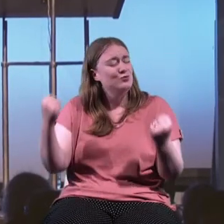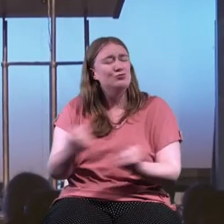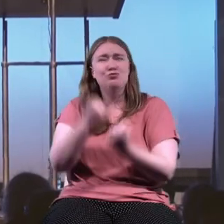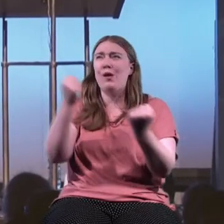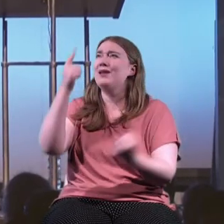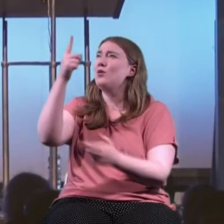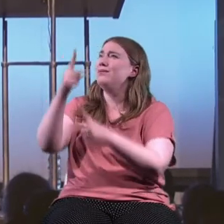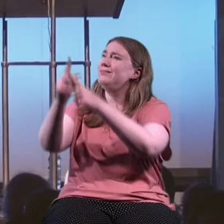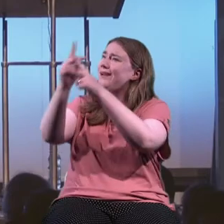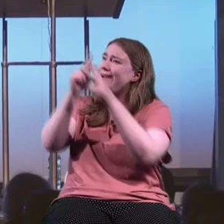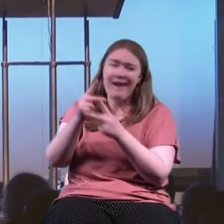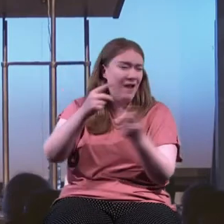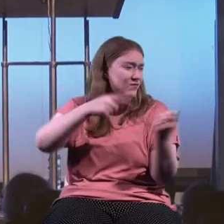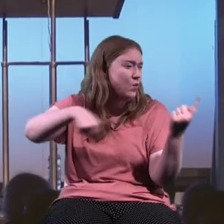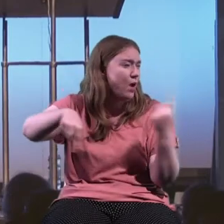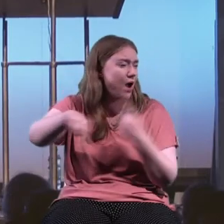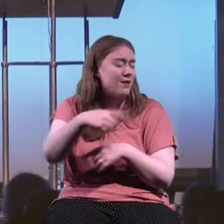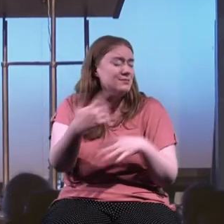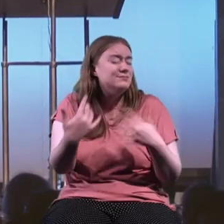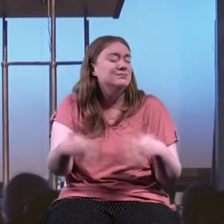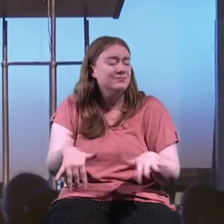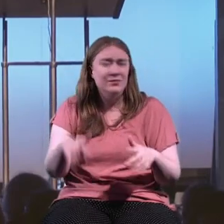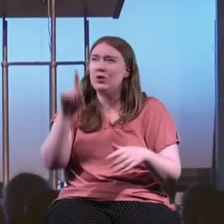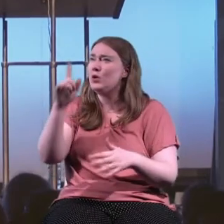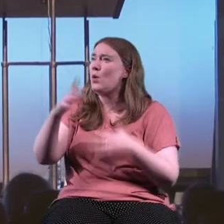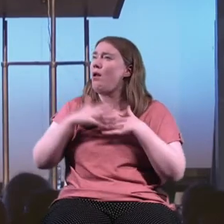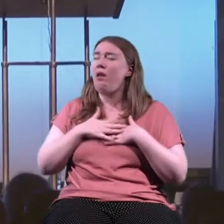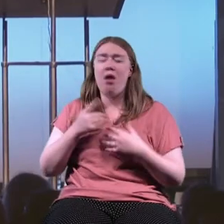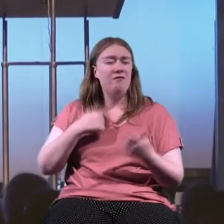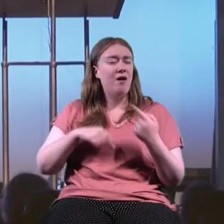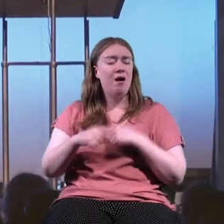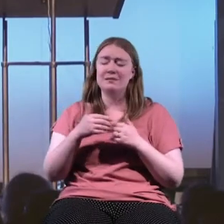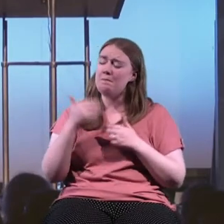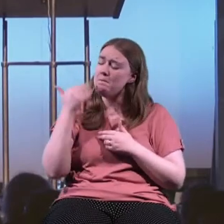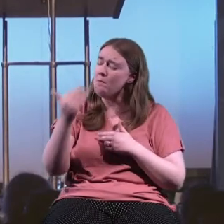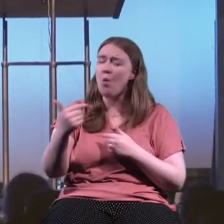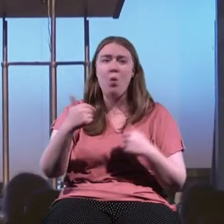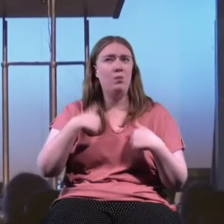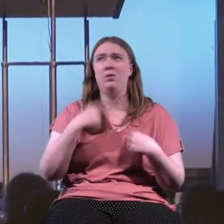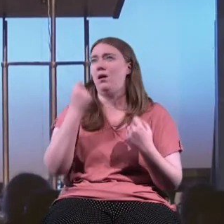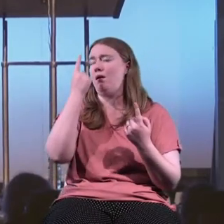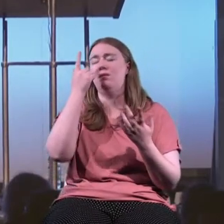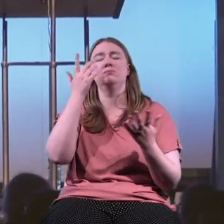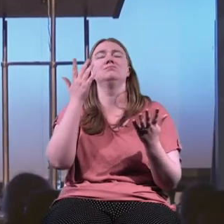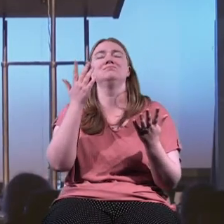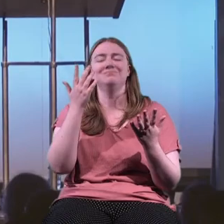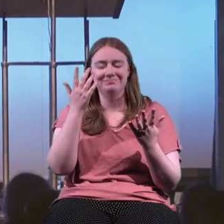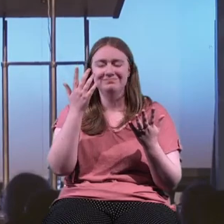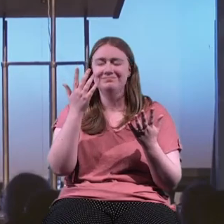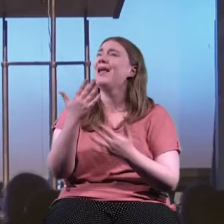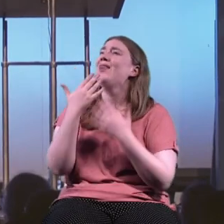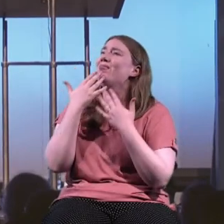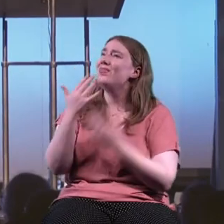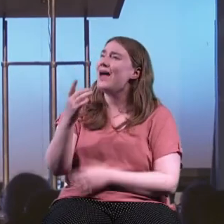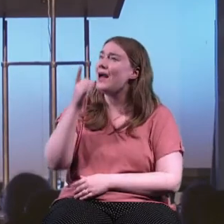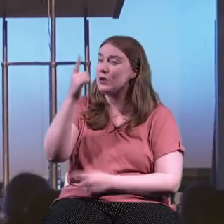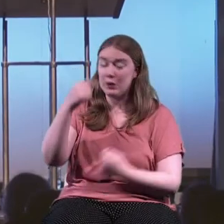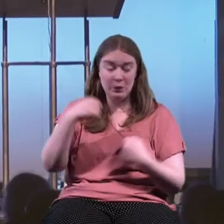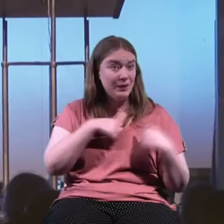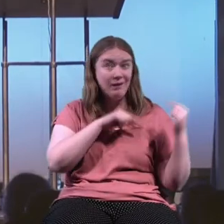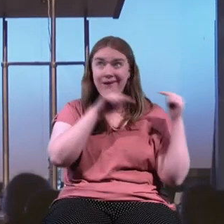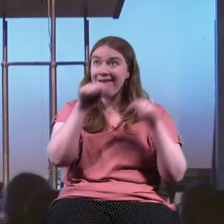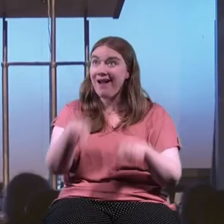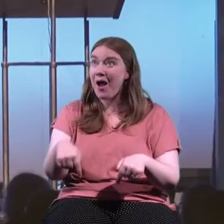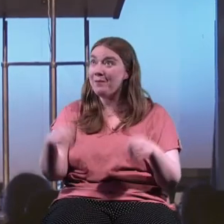for us deeply. You love us beyond we can ever imagine. We thank you that we can come here